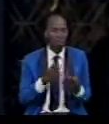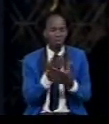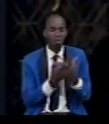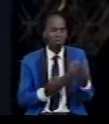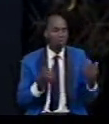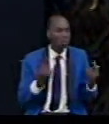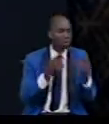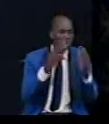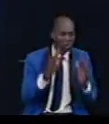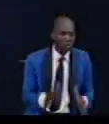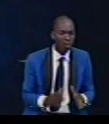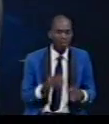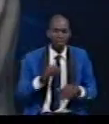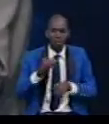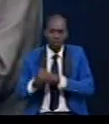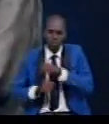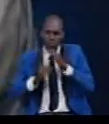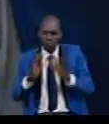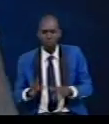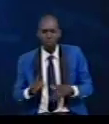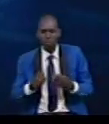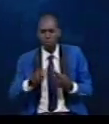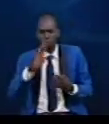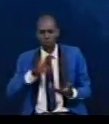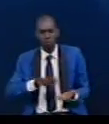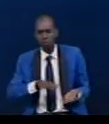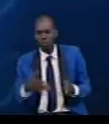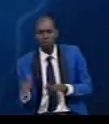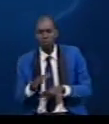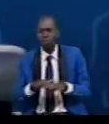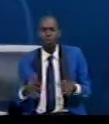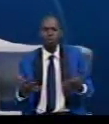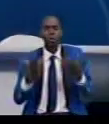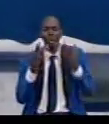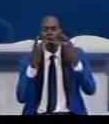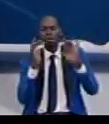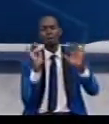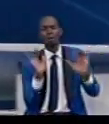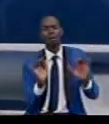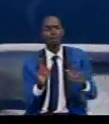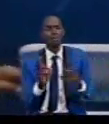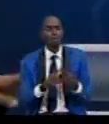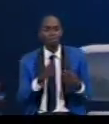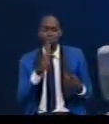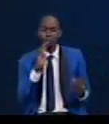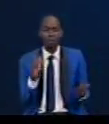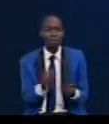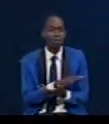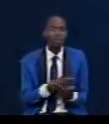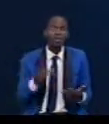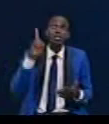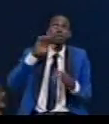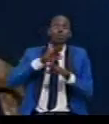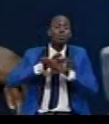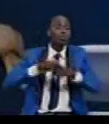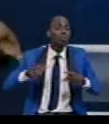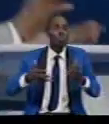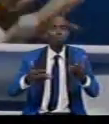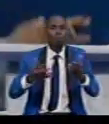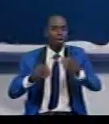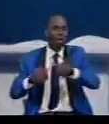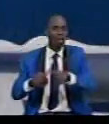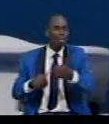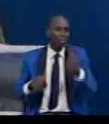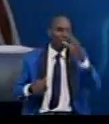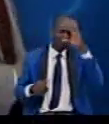to perish, he doesn't want even the scorner to perish, he doesn't want any man, anywhere, anytime, in